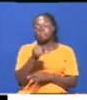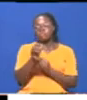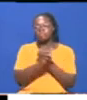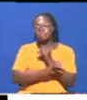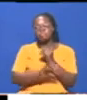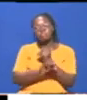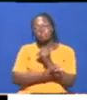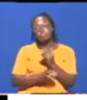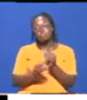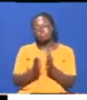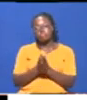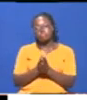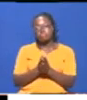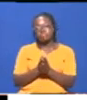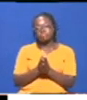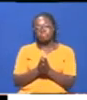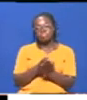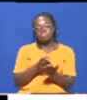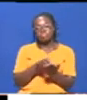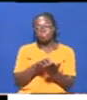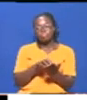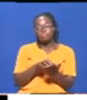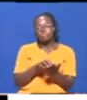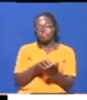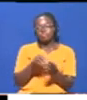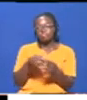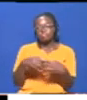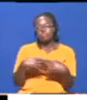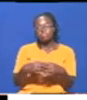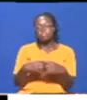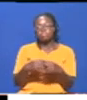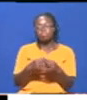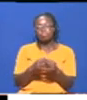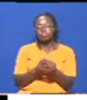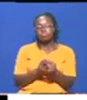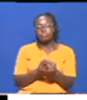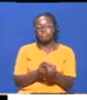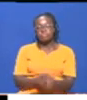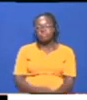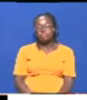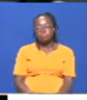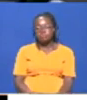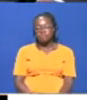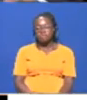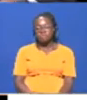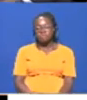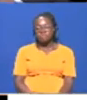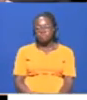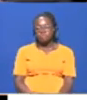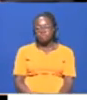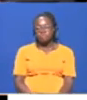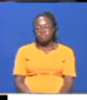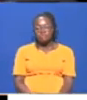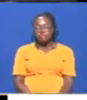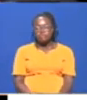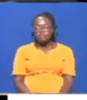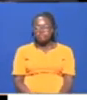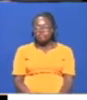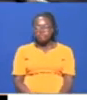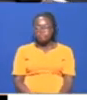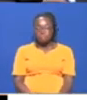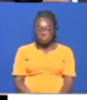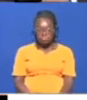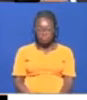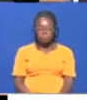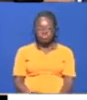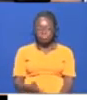is also a condition in our manufacturing license. Indeed. Thank you so much, Tapan Chowdhury, who